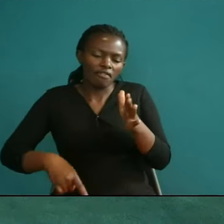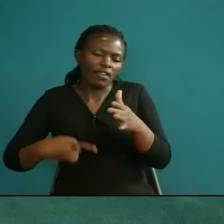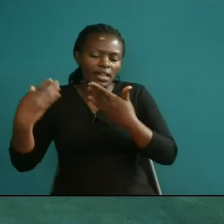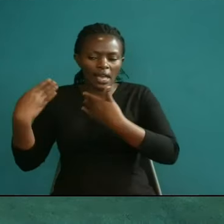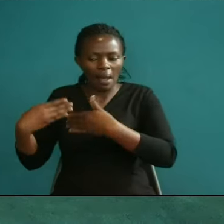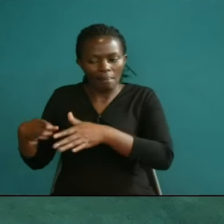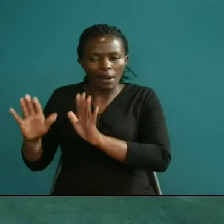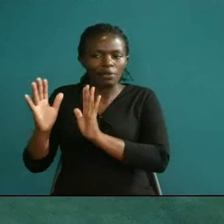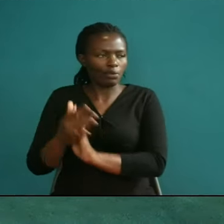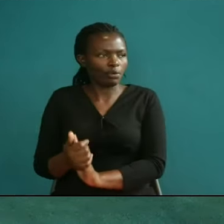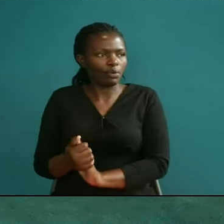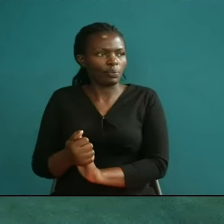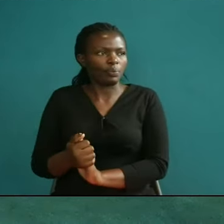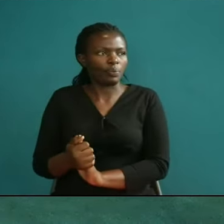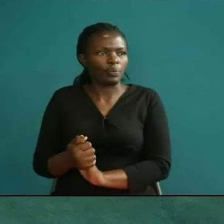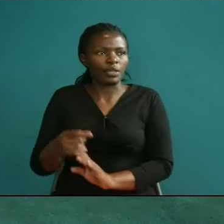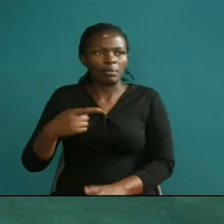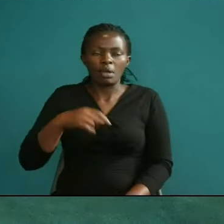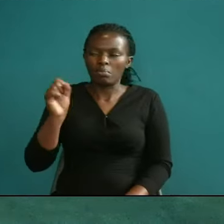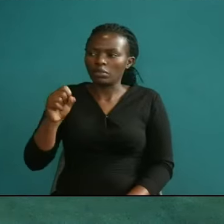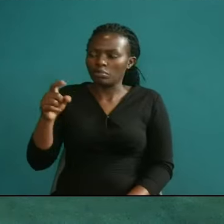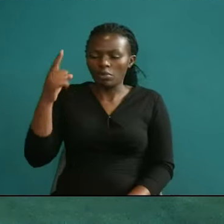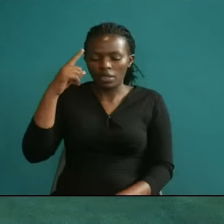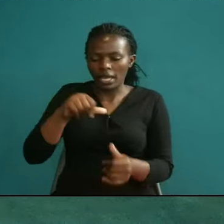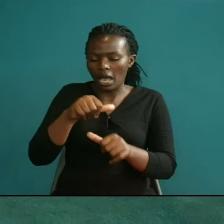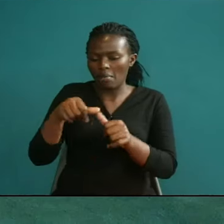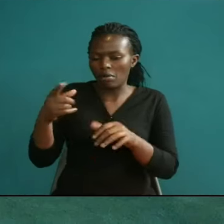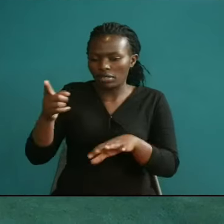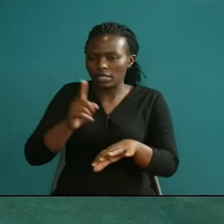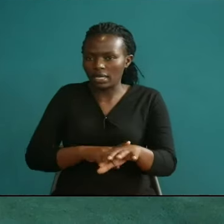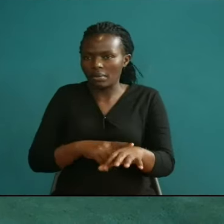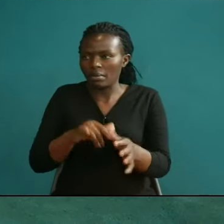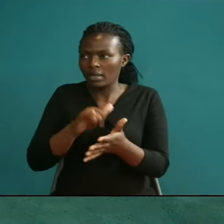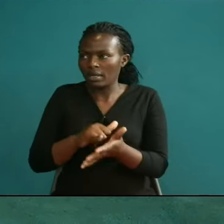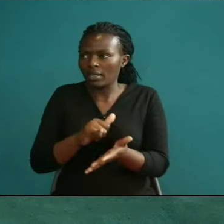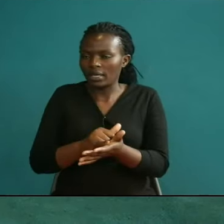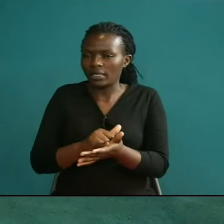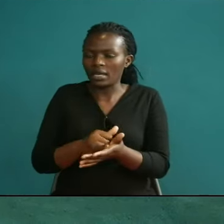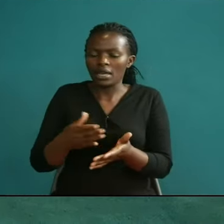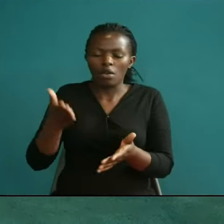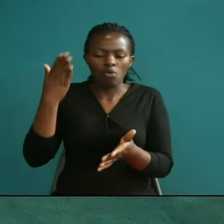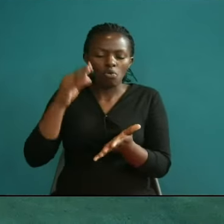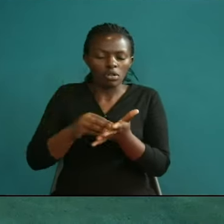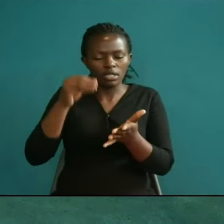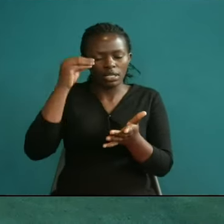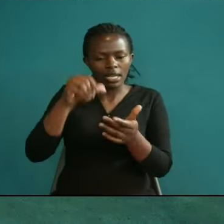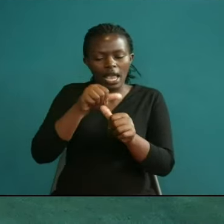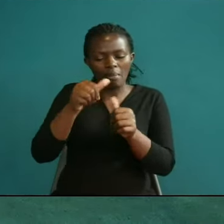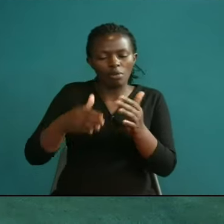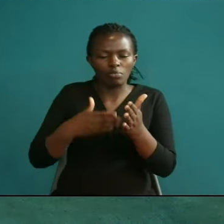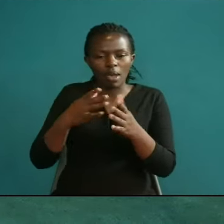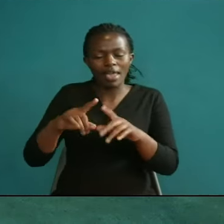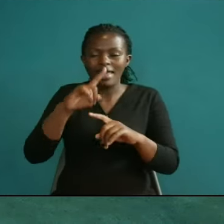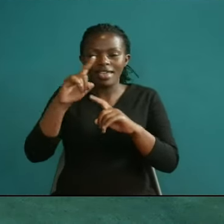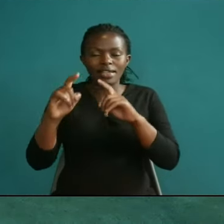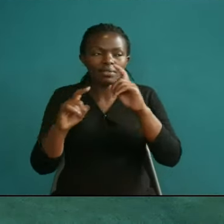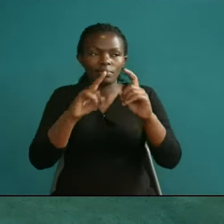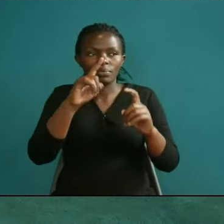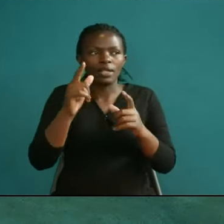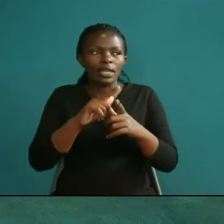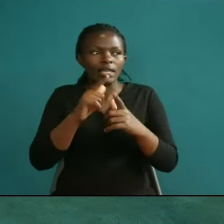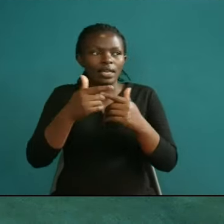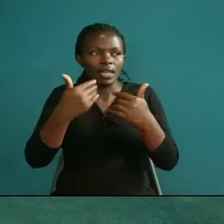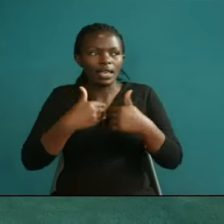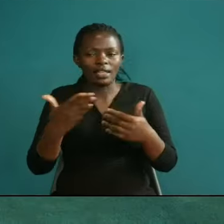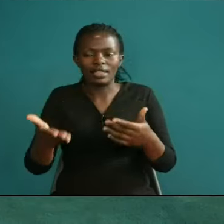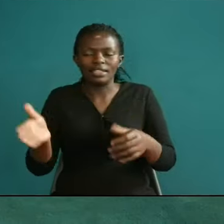time where there was no hope. When I was studying towards my exams, I just had this constant